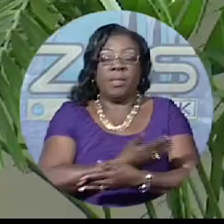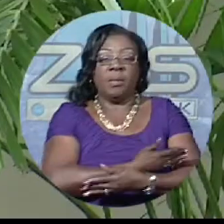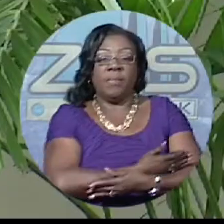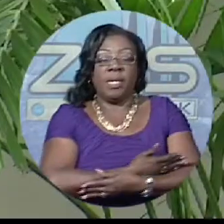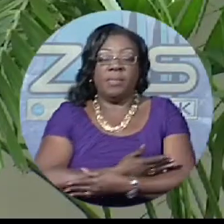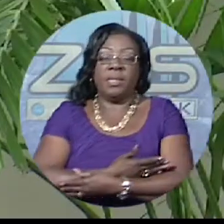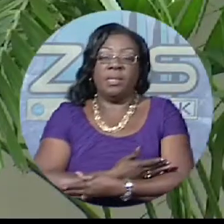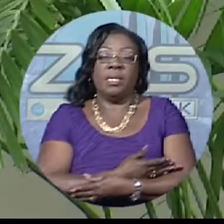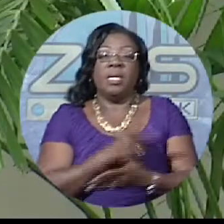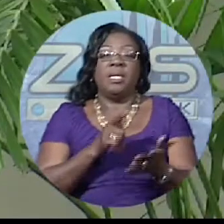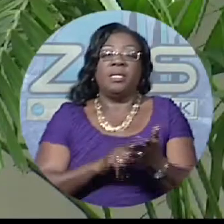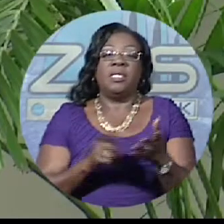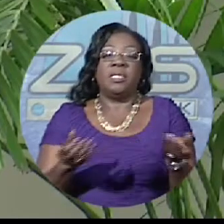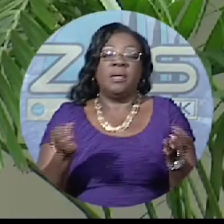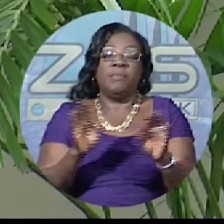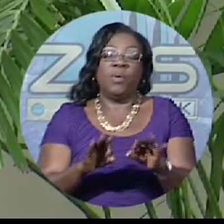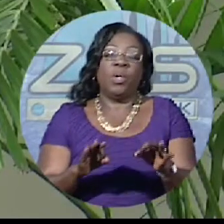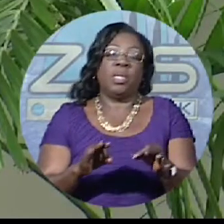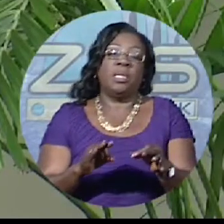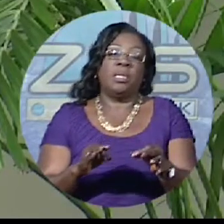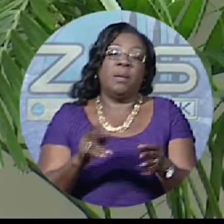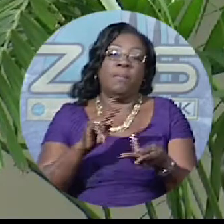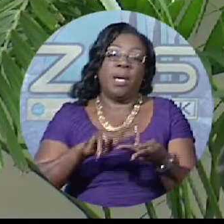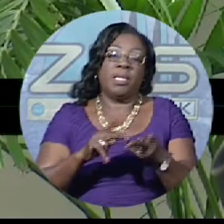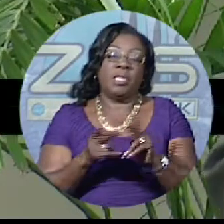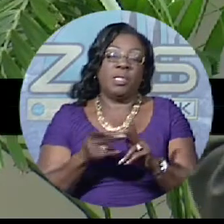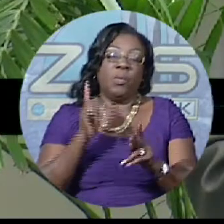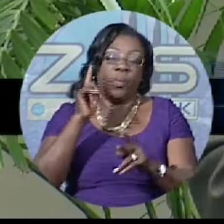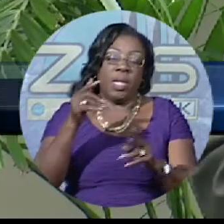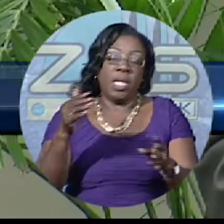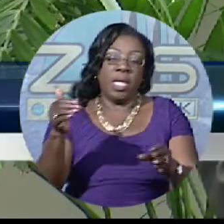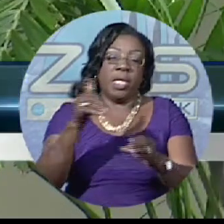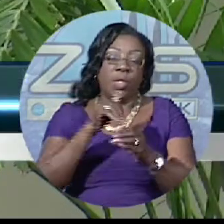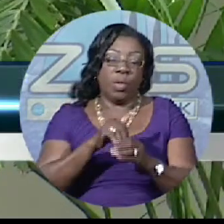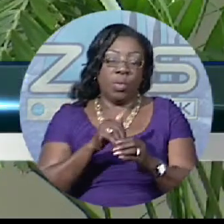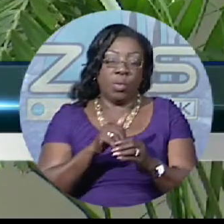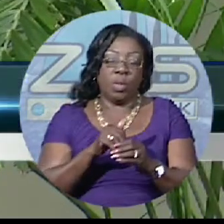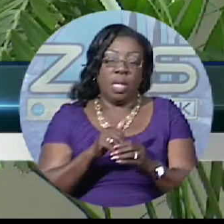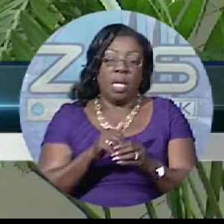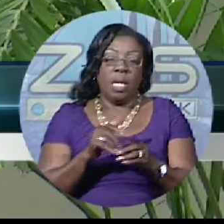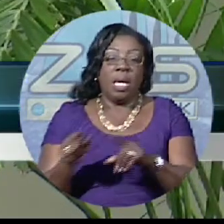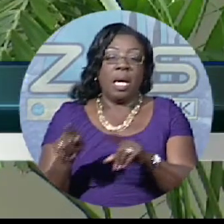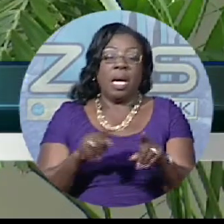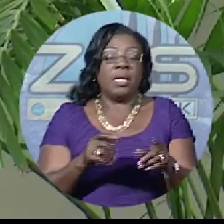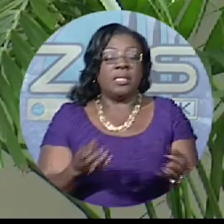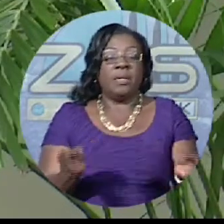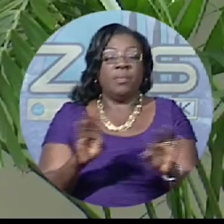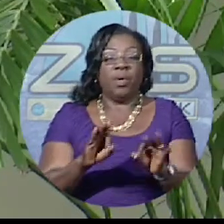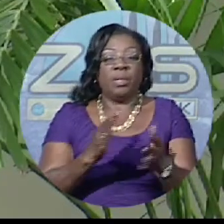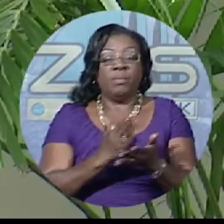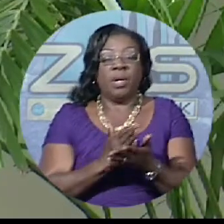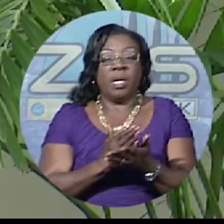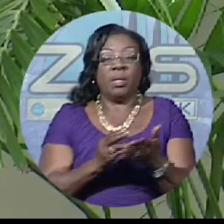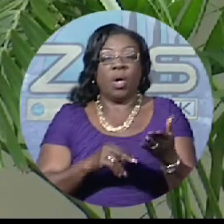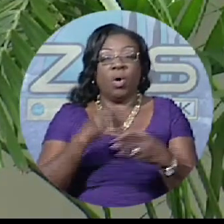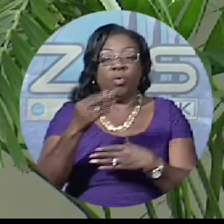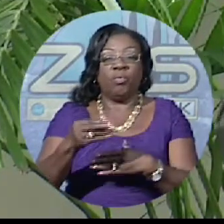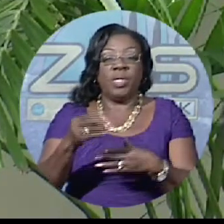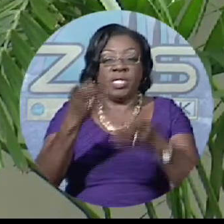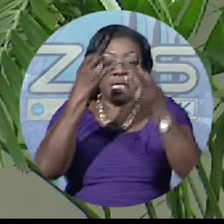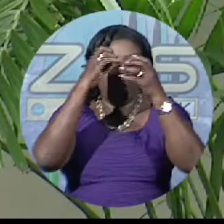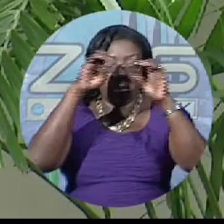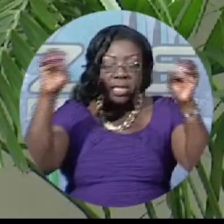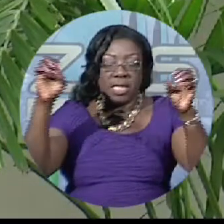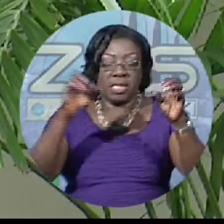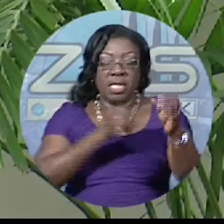This important partnership will include, as an essential element, outreach, education,